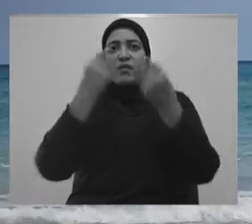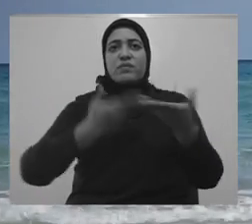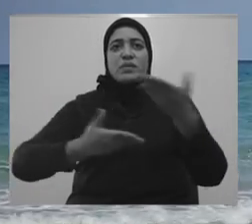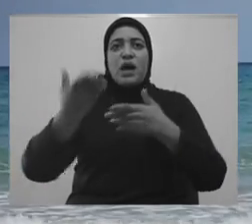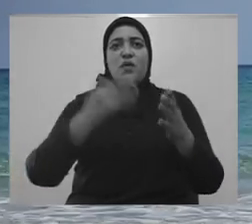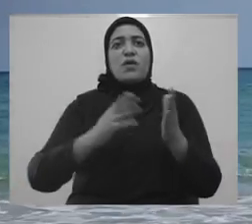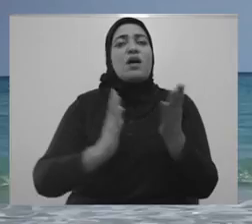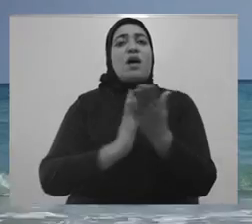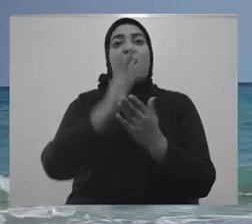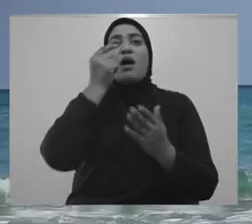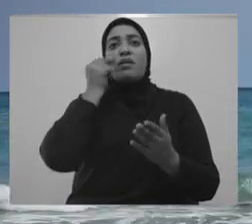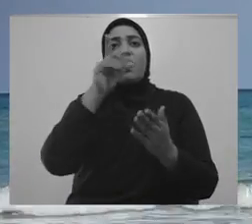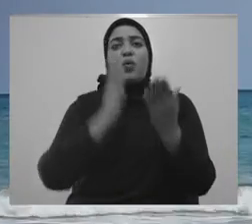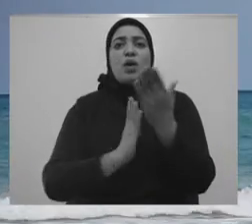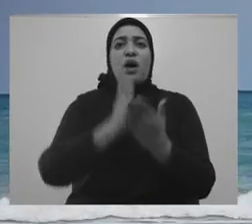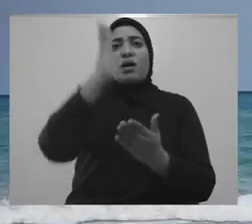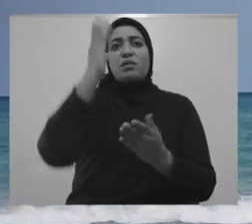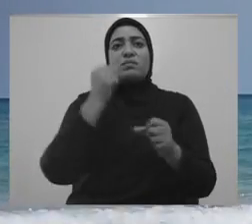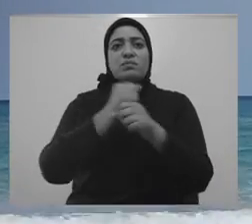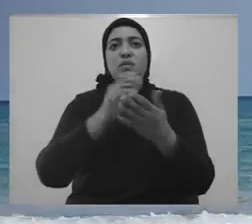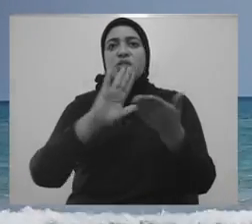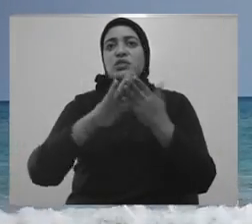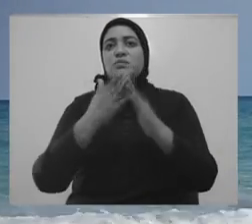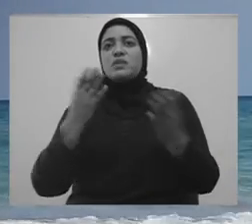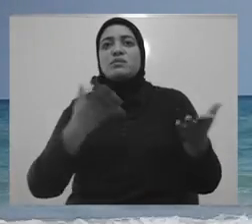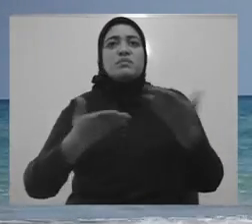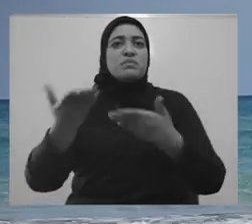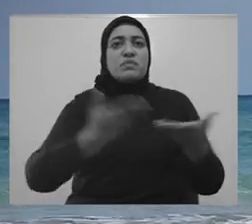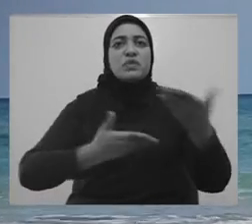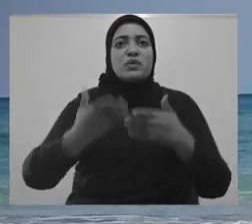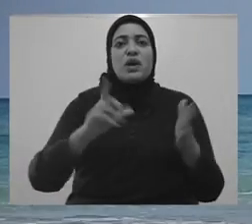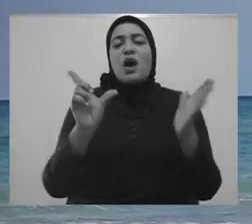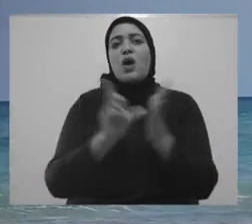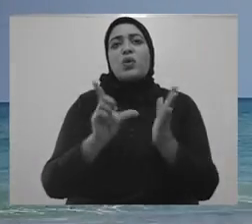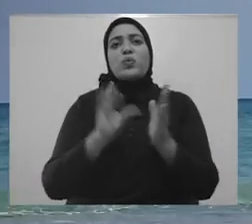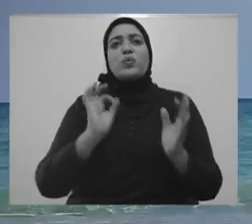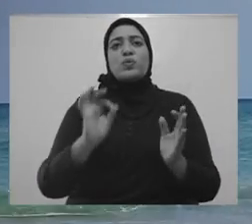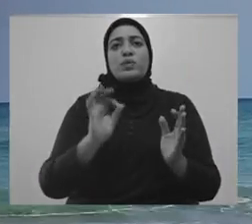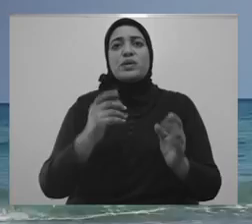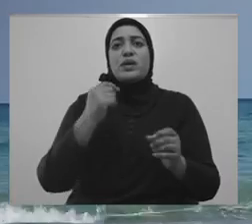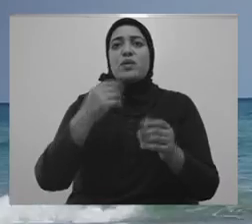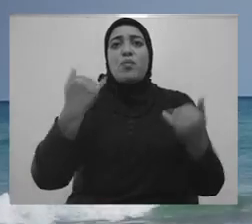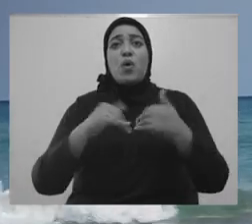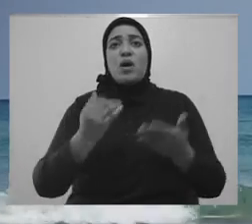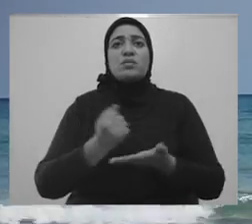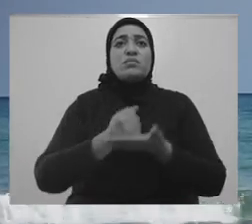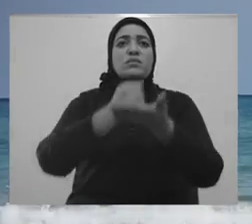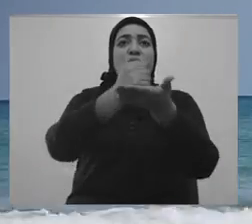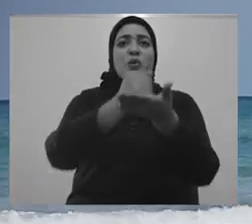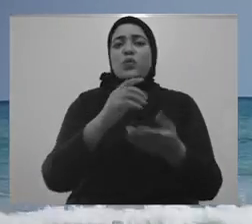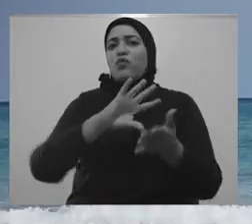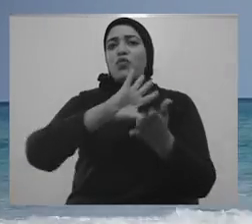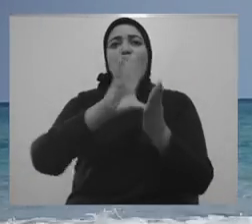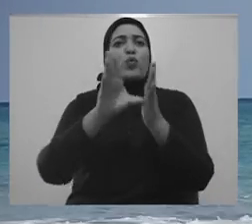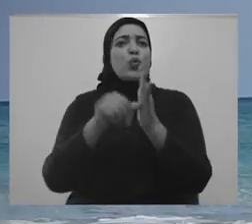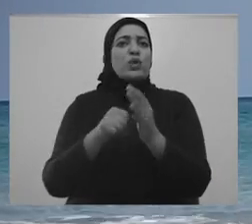people do not their rights and do not know the different services of social that exist. And what we also is that the difficulty